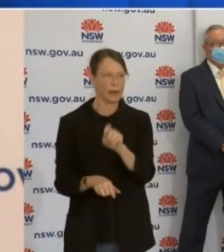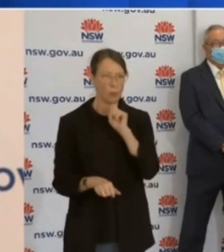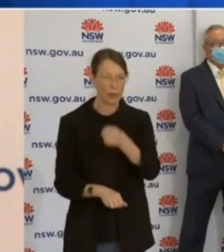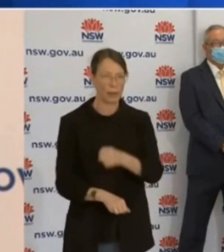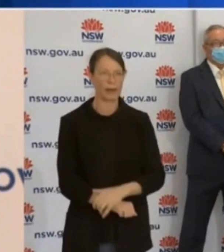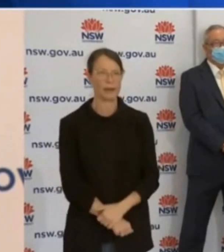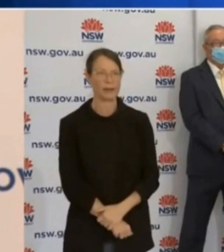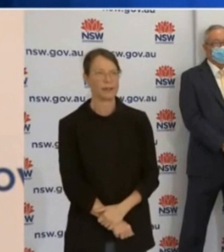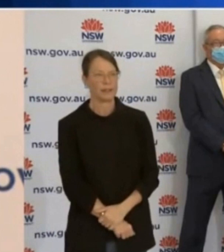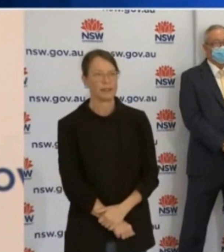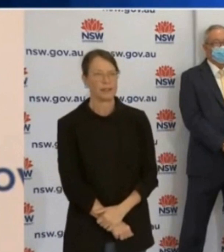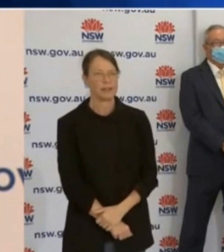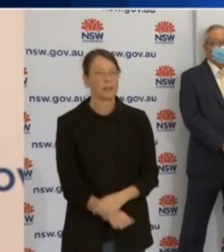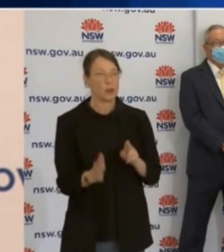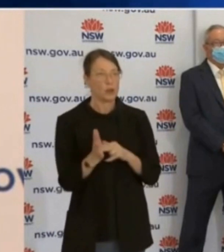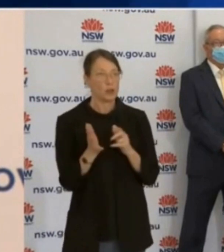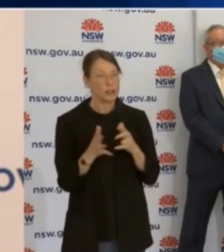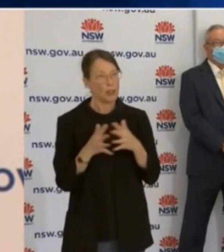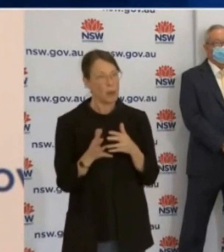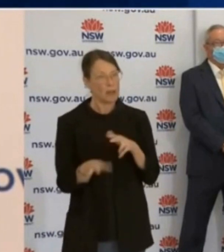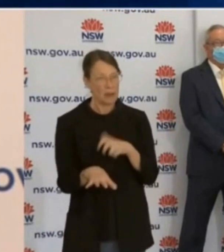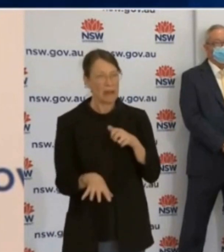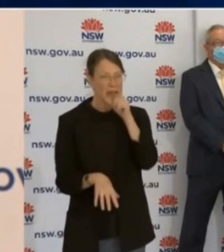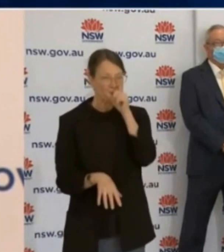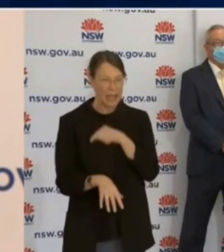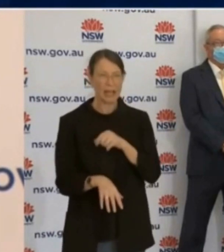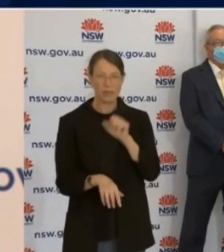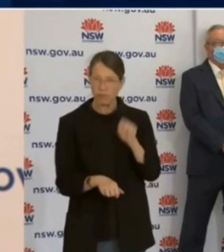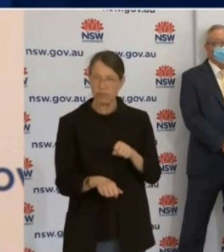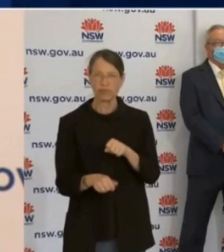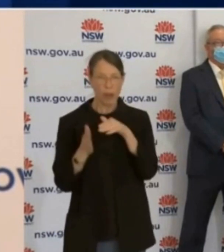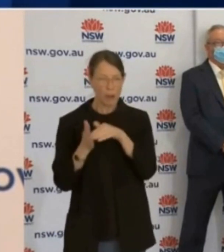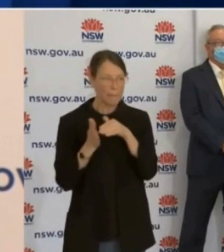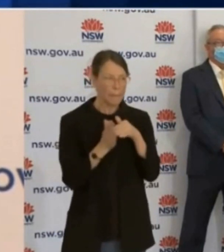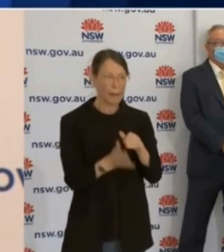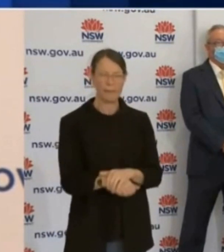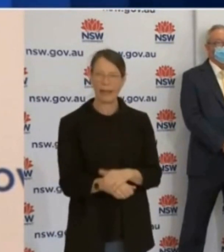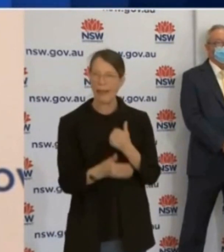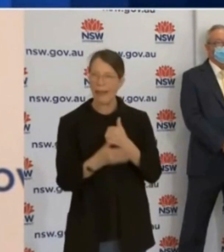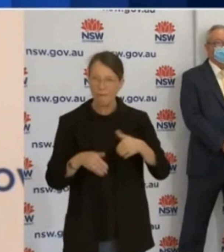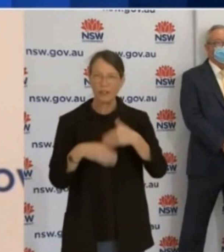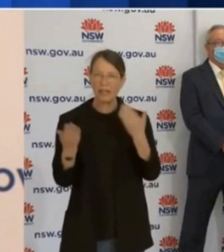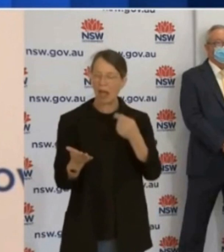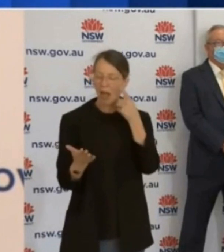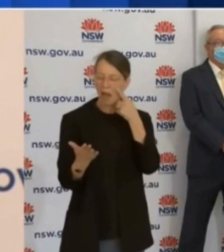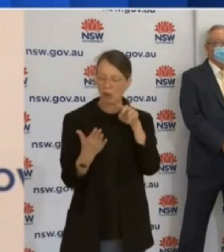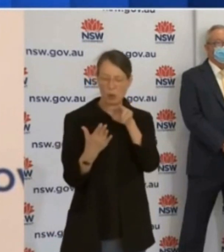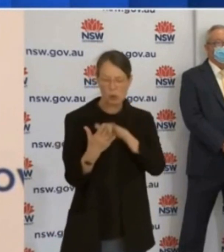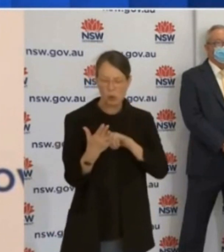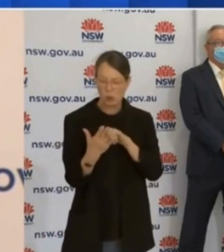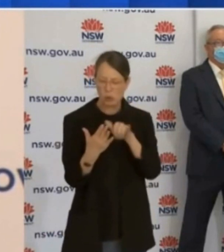will happen, and New South Wales Police has shown that they are up to that task. It's reviewed every day at our Police Operations Centre that is